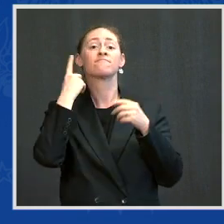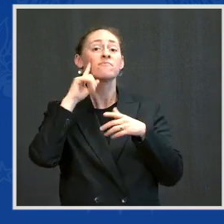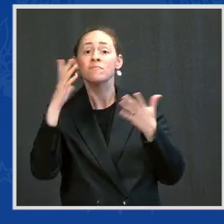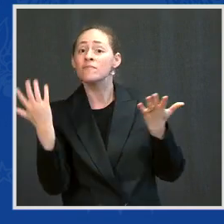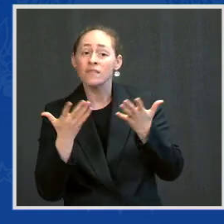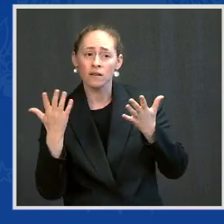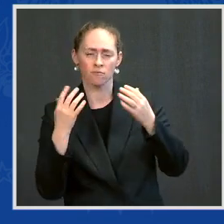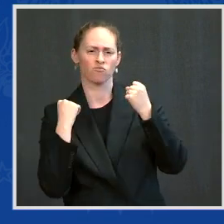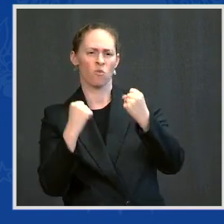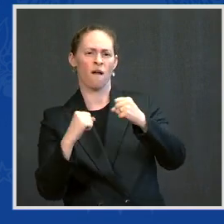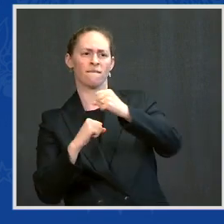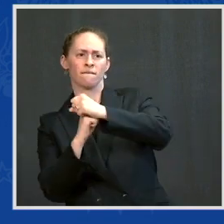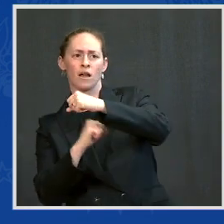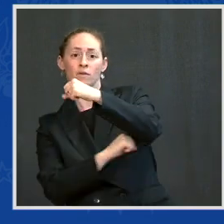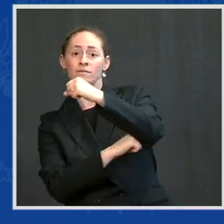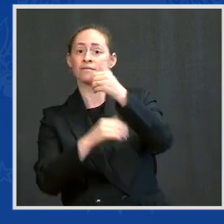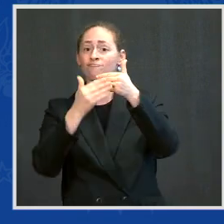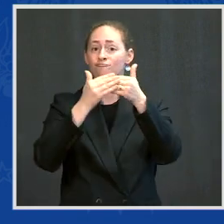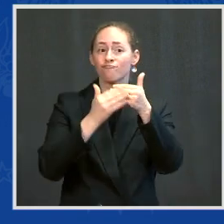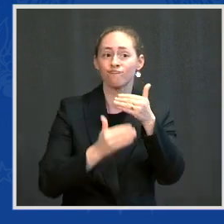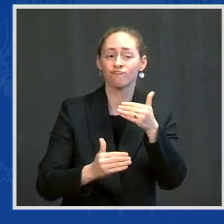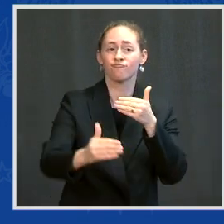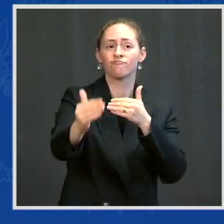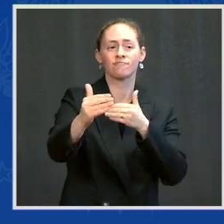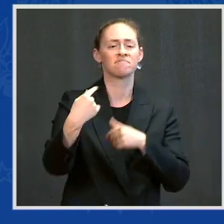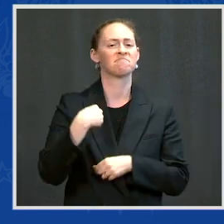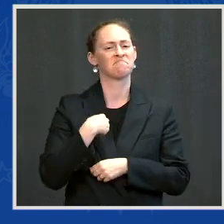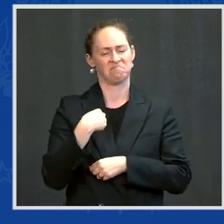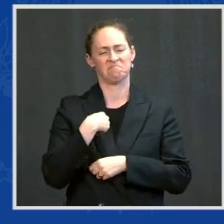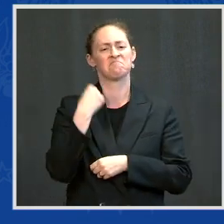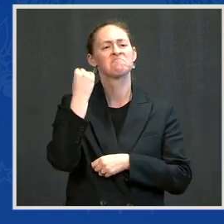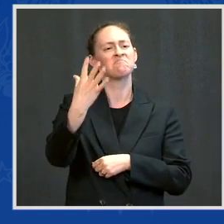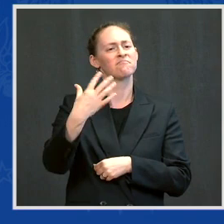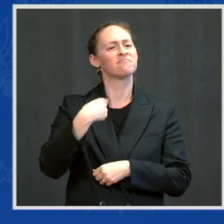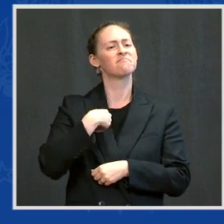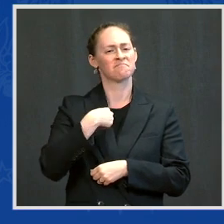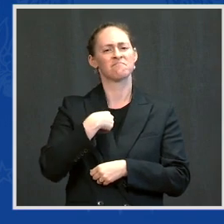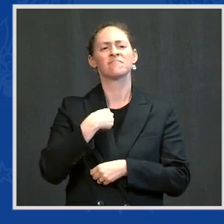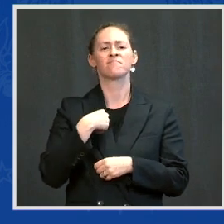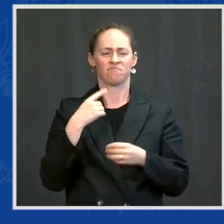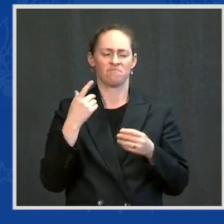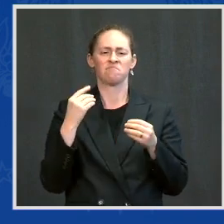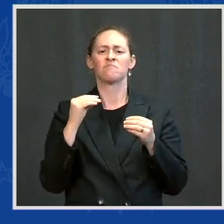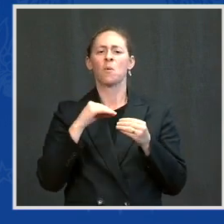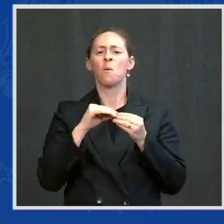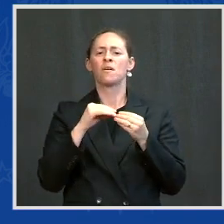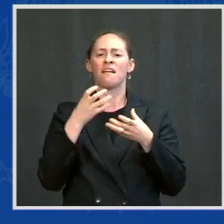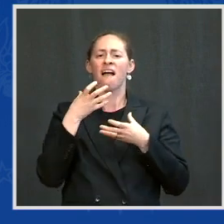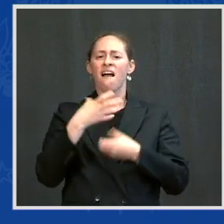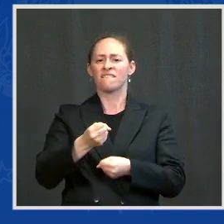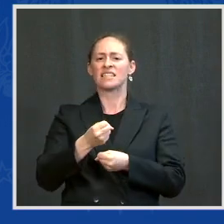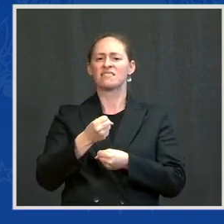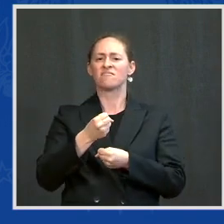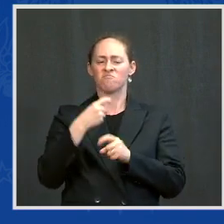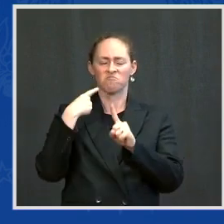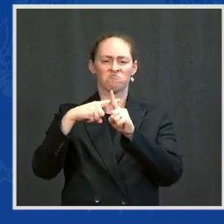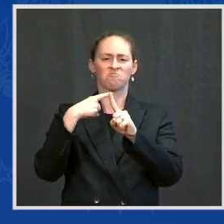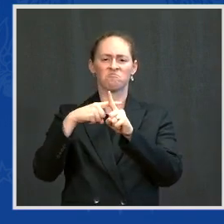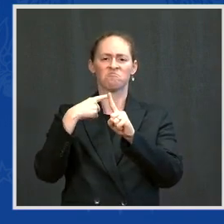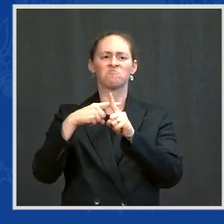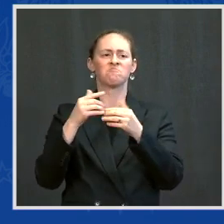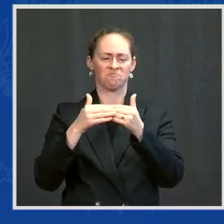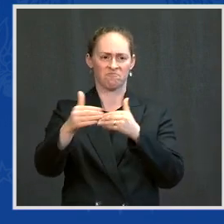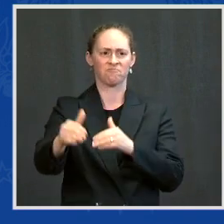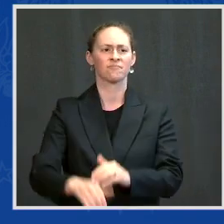ROK-US alliance, and I say this with confidence. The most urgent common task that our two countries must undertake is achieving